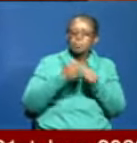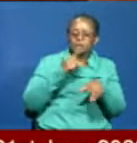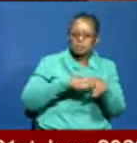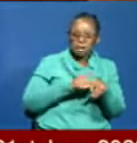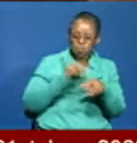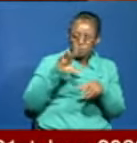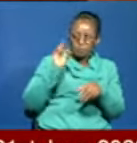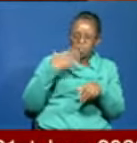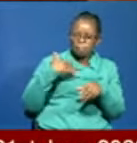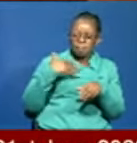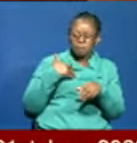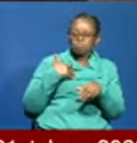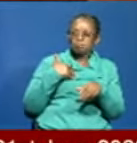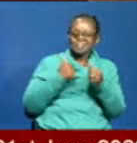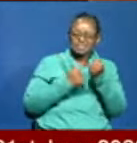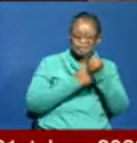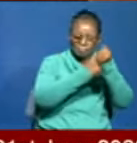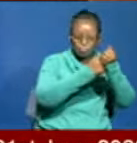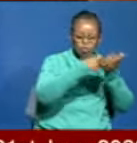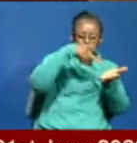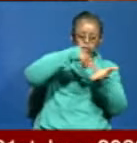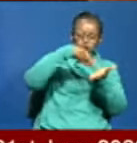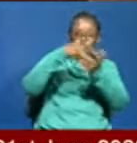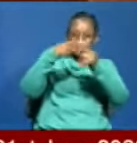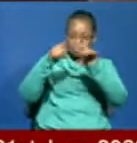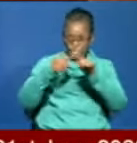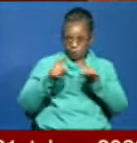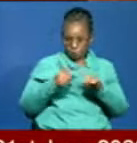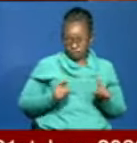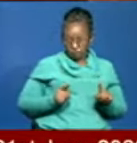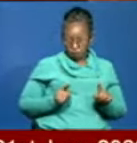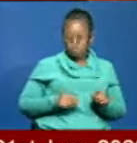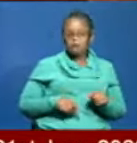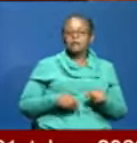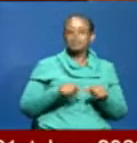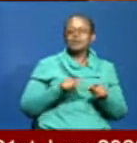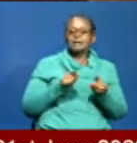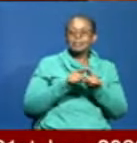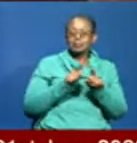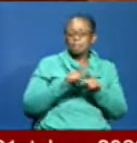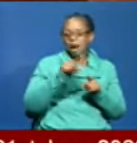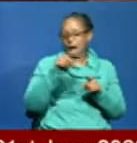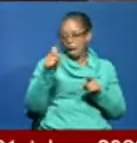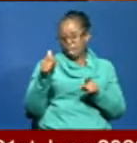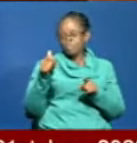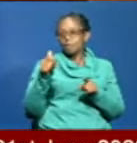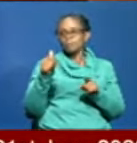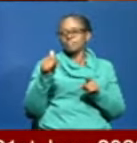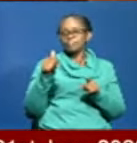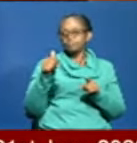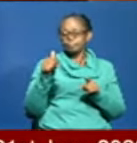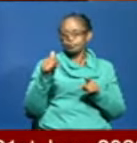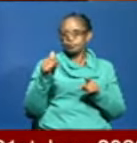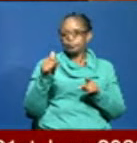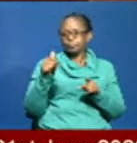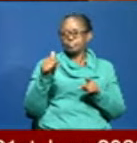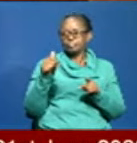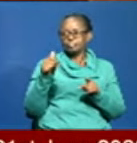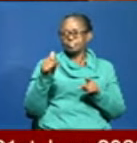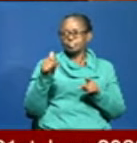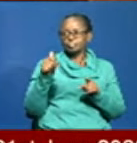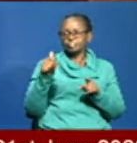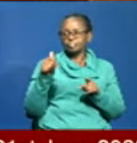certain positions, while a number of both sides of the House would oppose, you